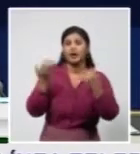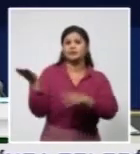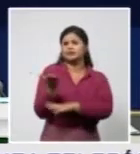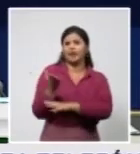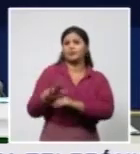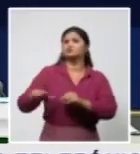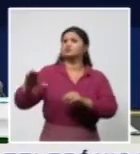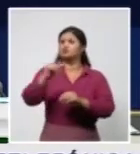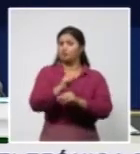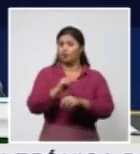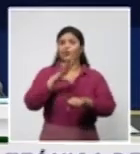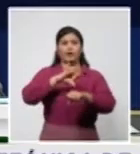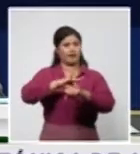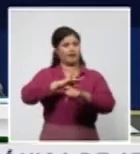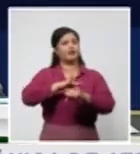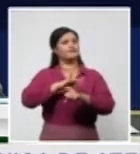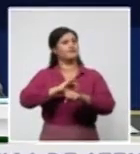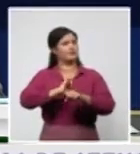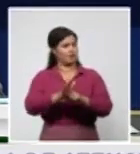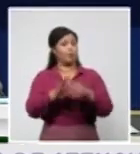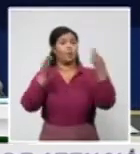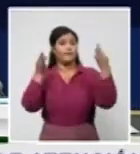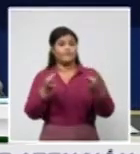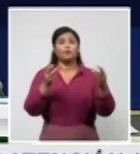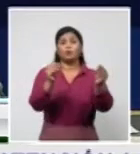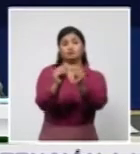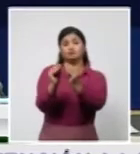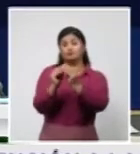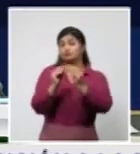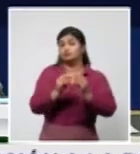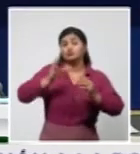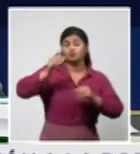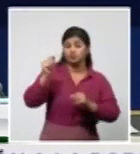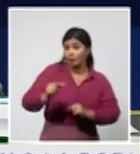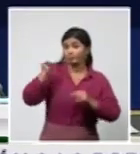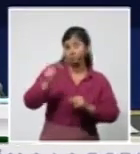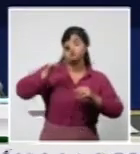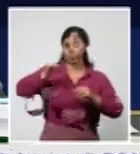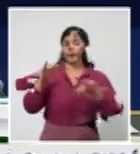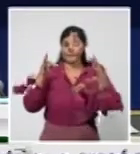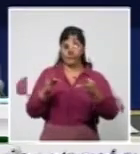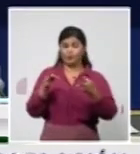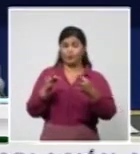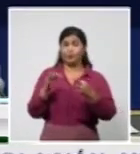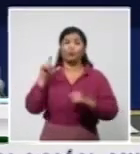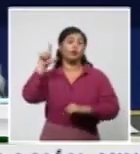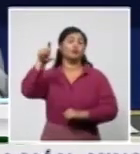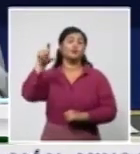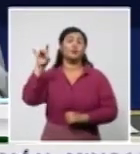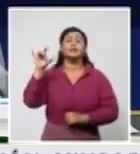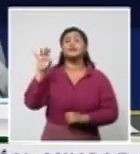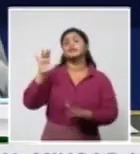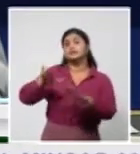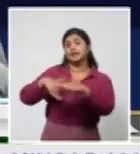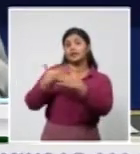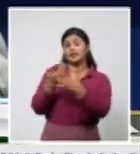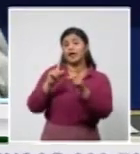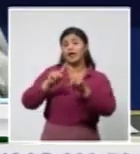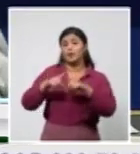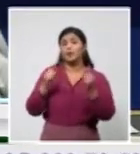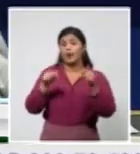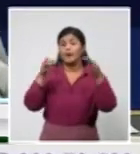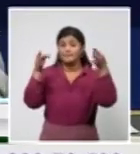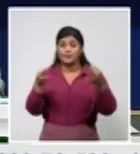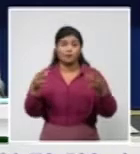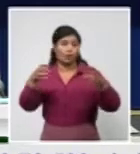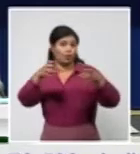virus, because the highest rate of infection is found among confirmed case contacts, the majority of whom are